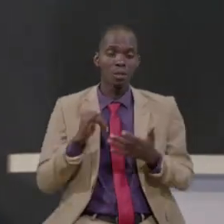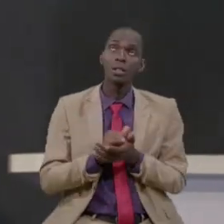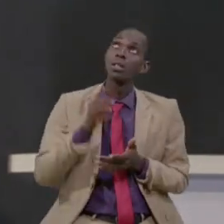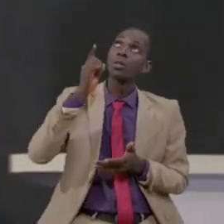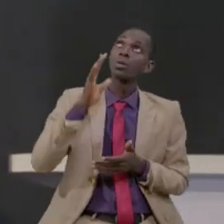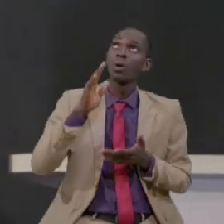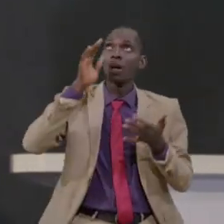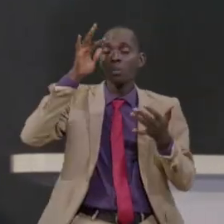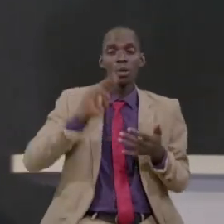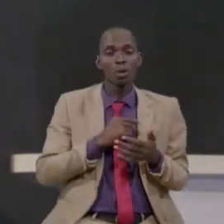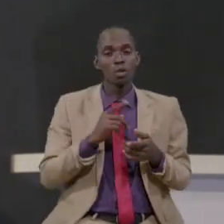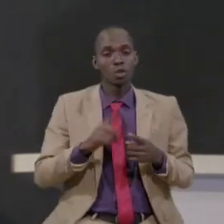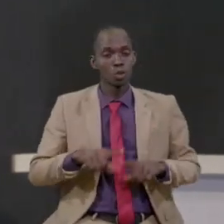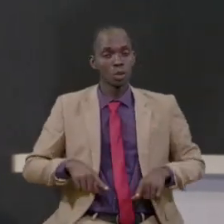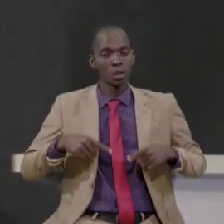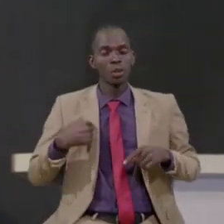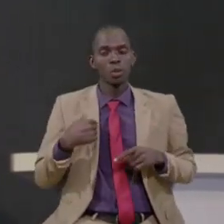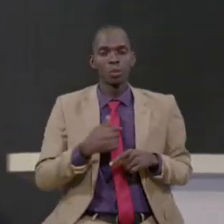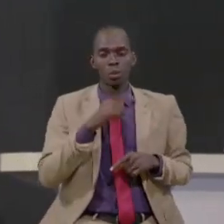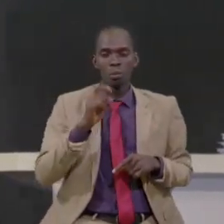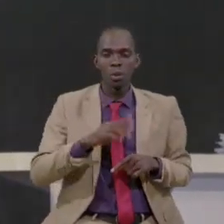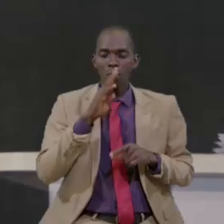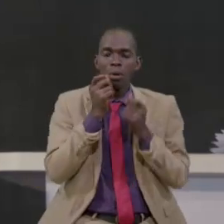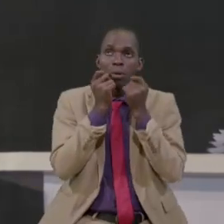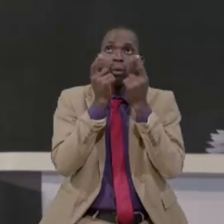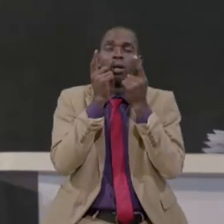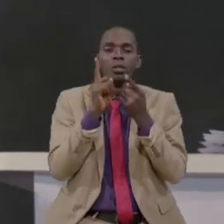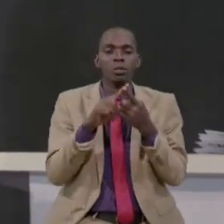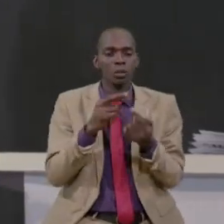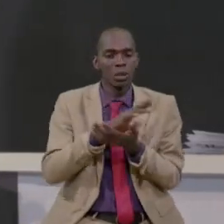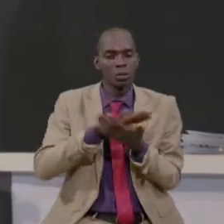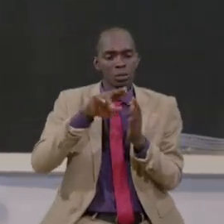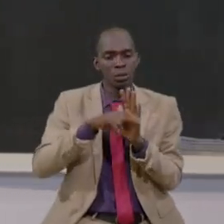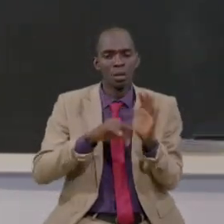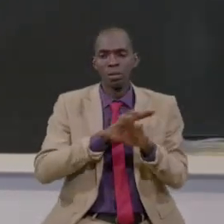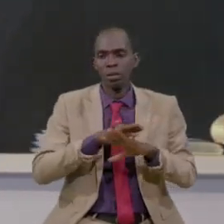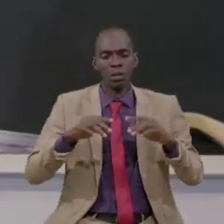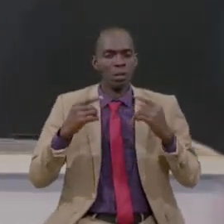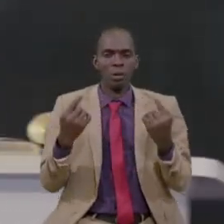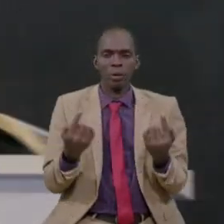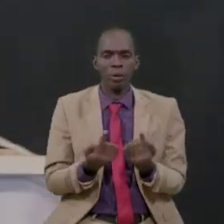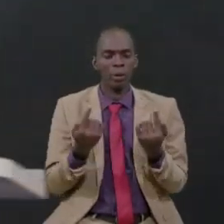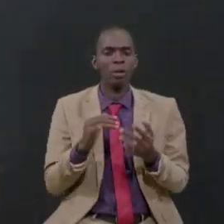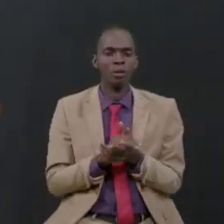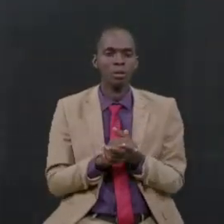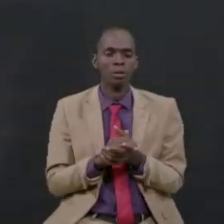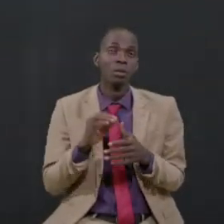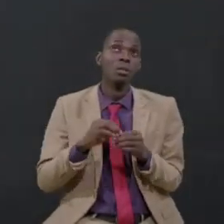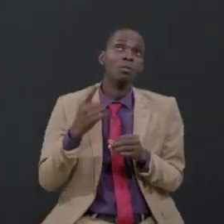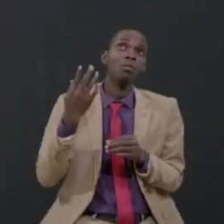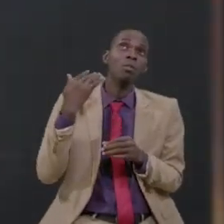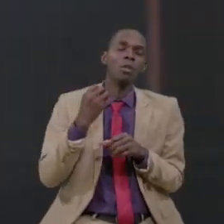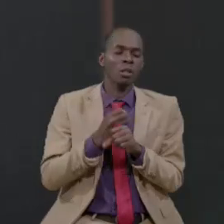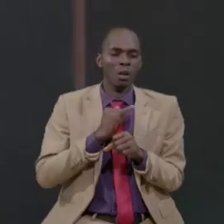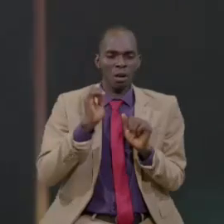live the life that the Lord expects us to live, we're way to righteousness and